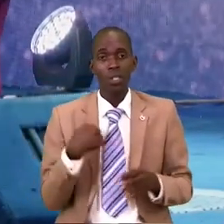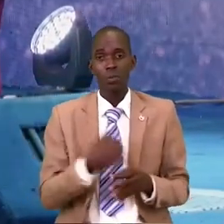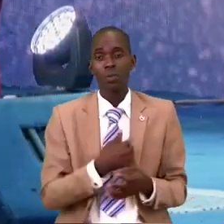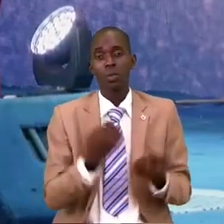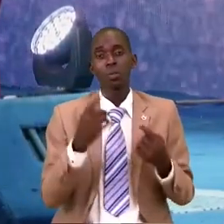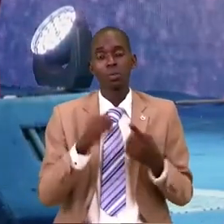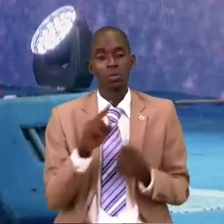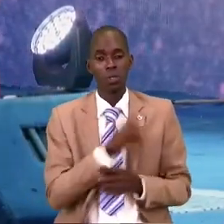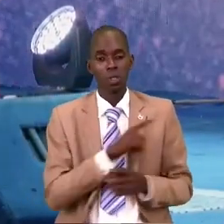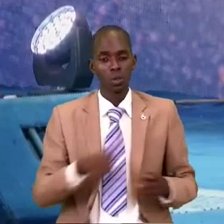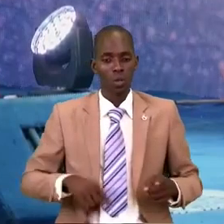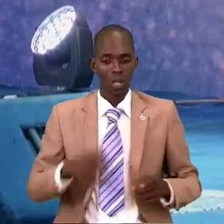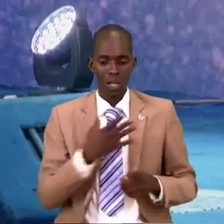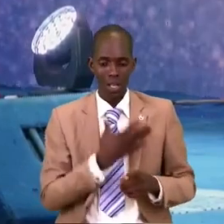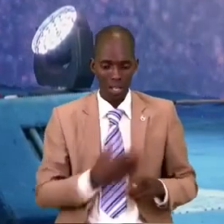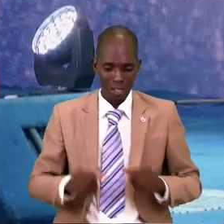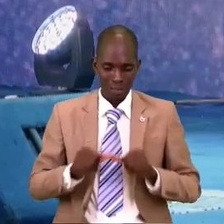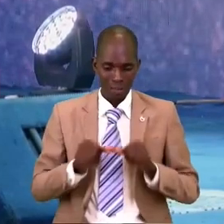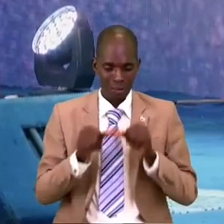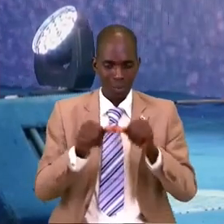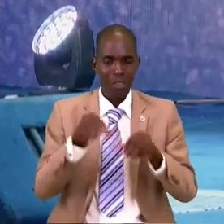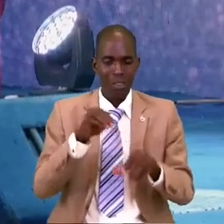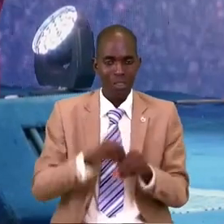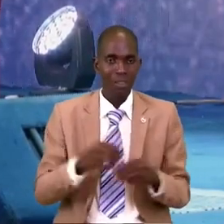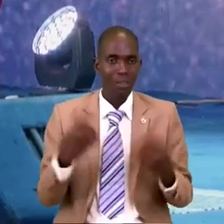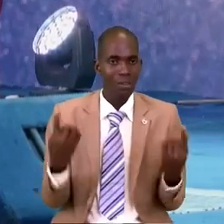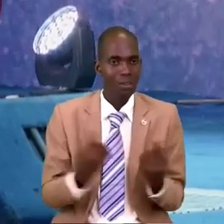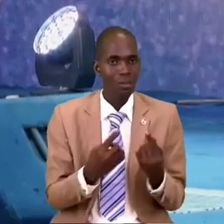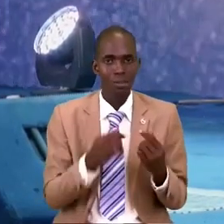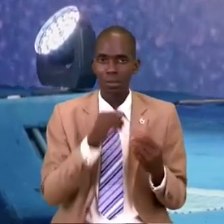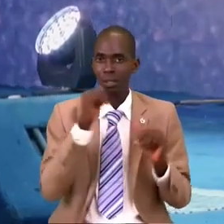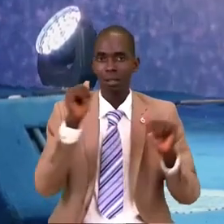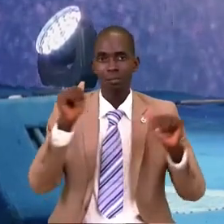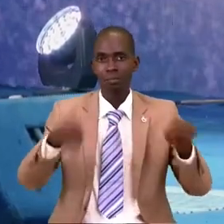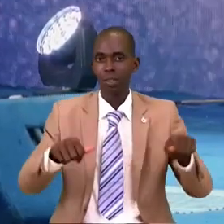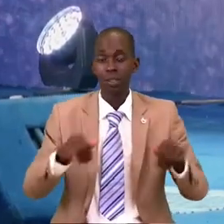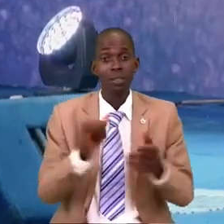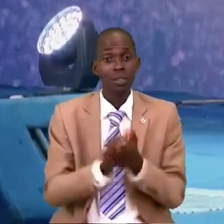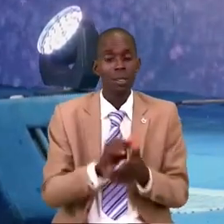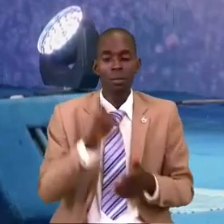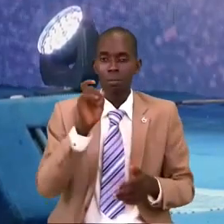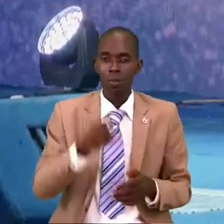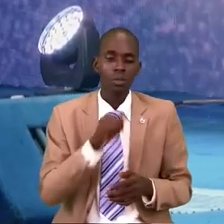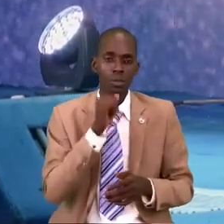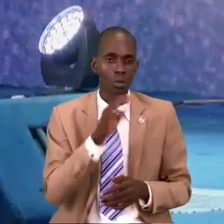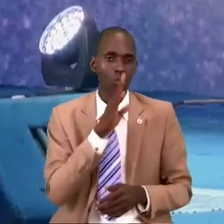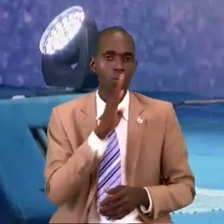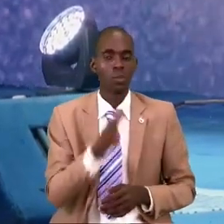pass through the blood line and the blood of Jesus is